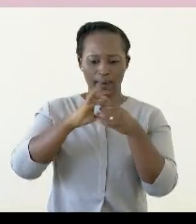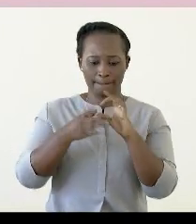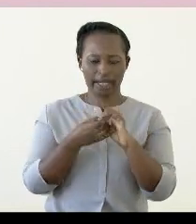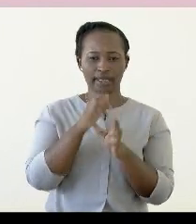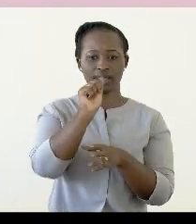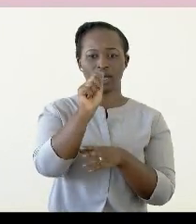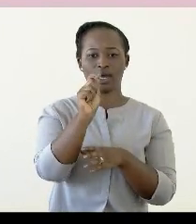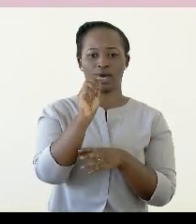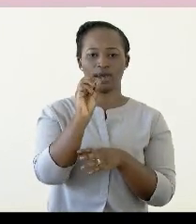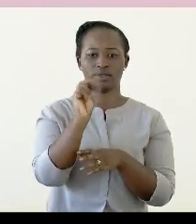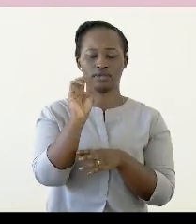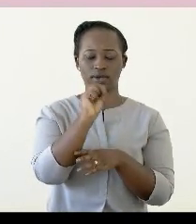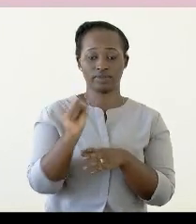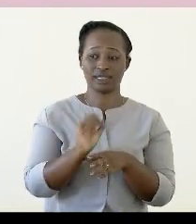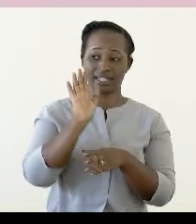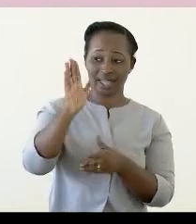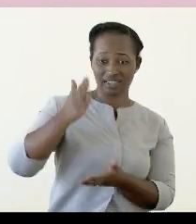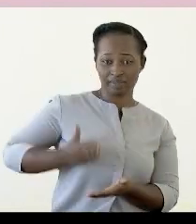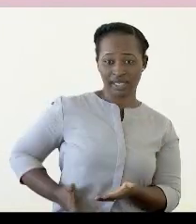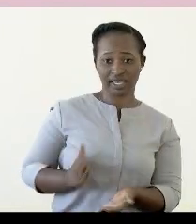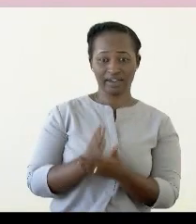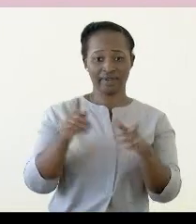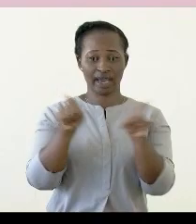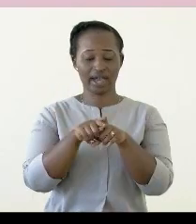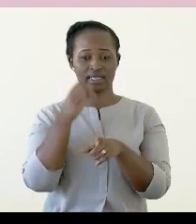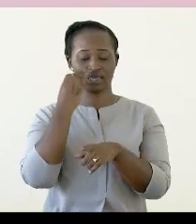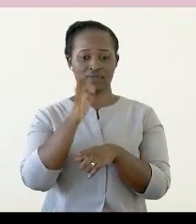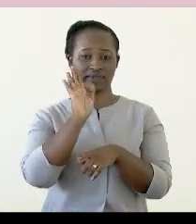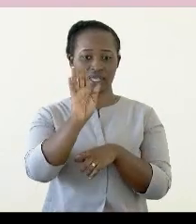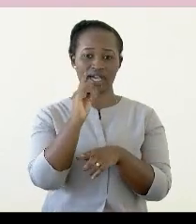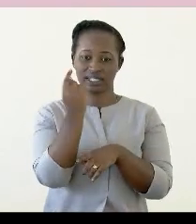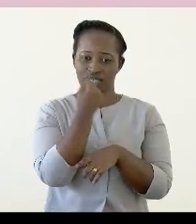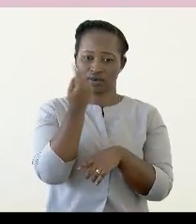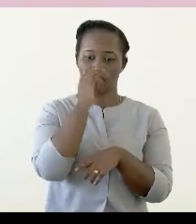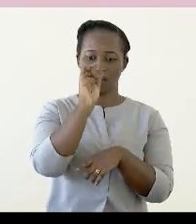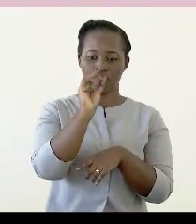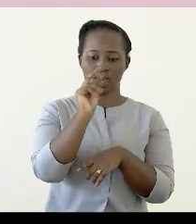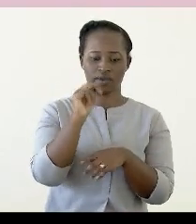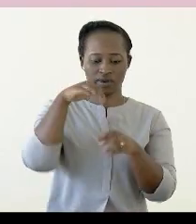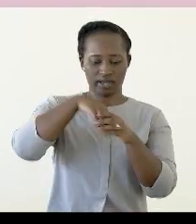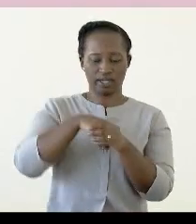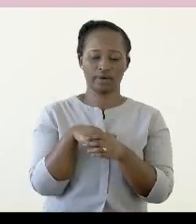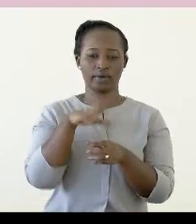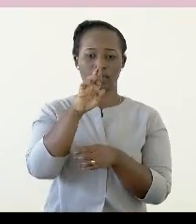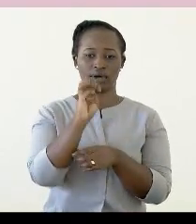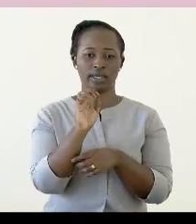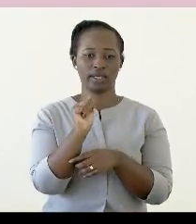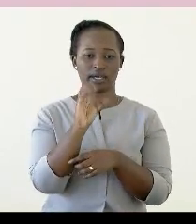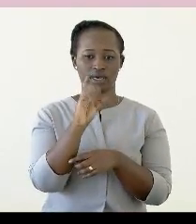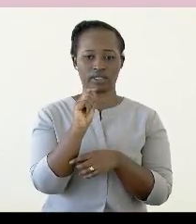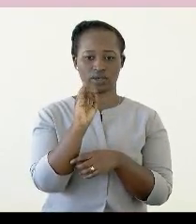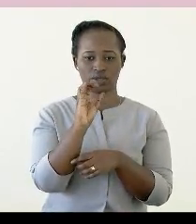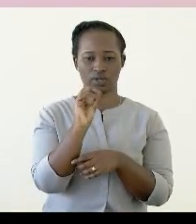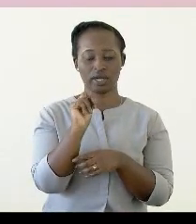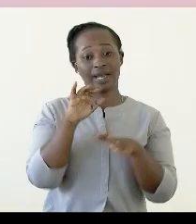atoms that behave as if they are a single ion in a reaction, or